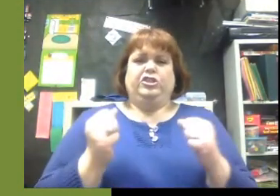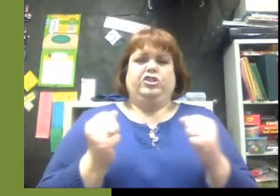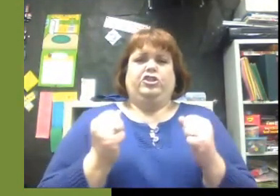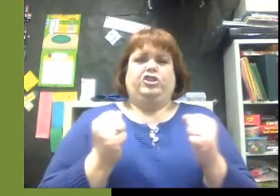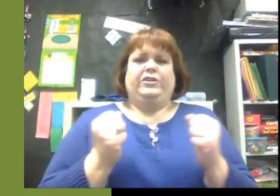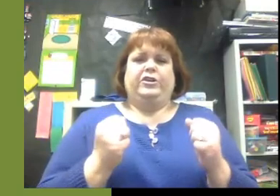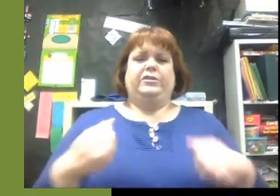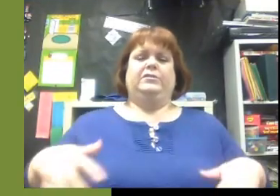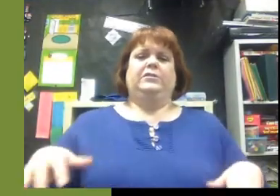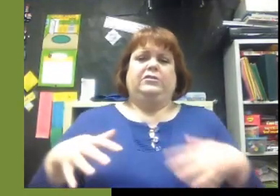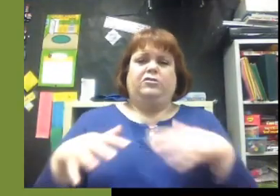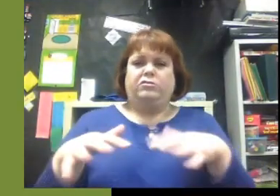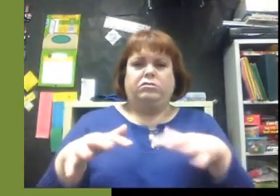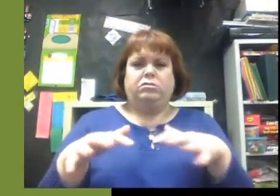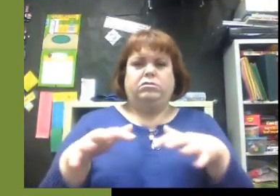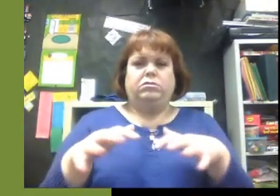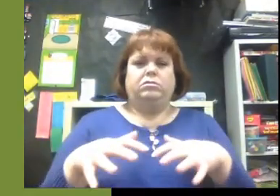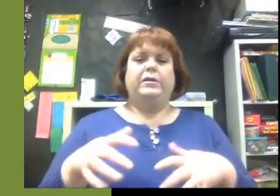Shivered.